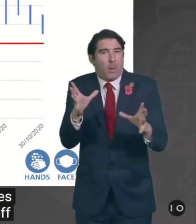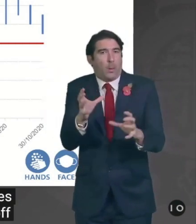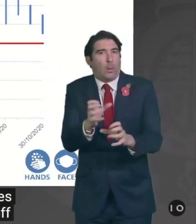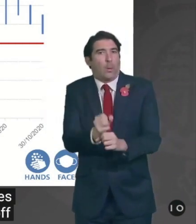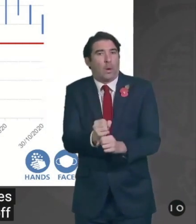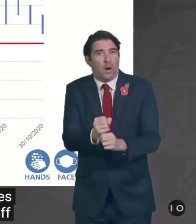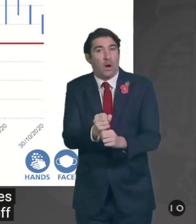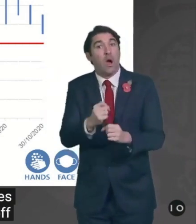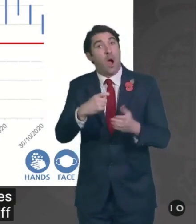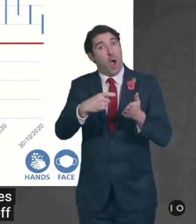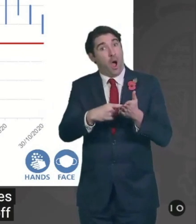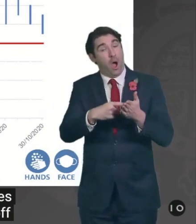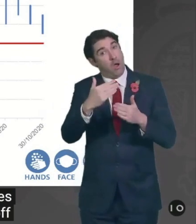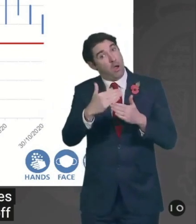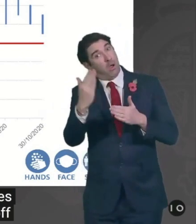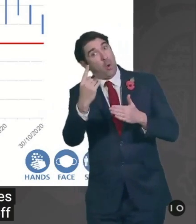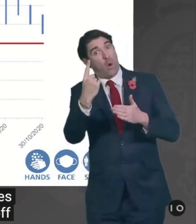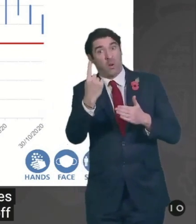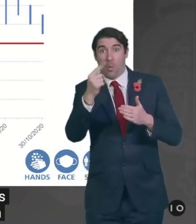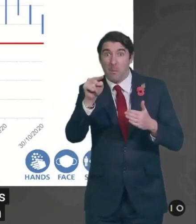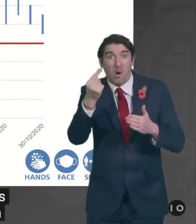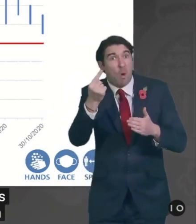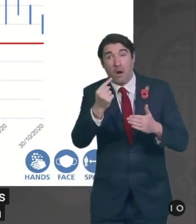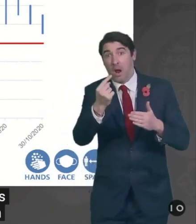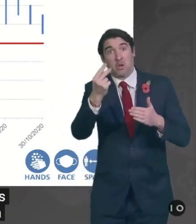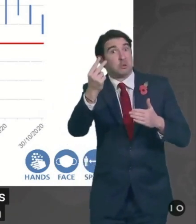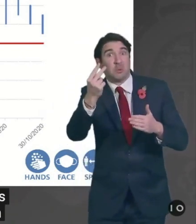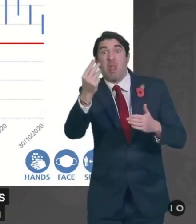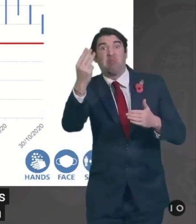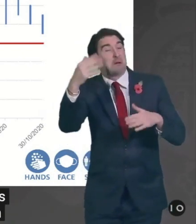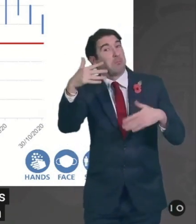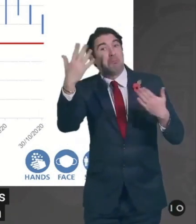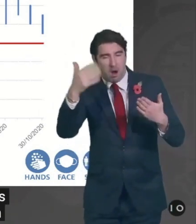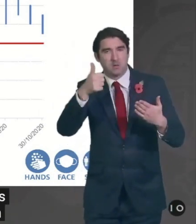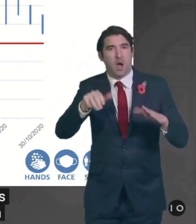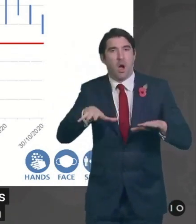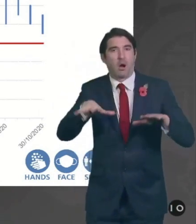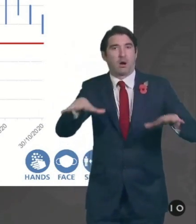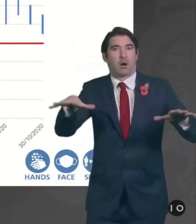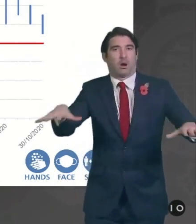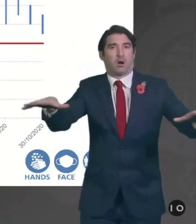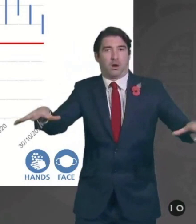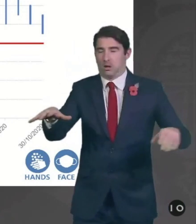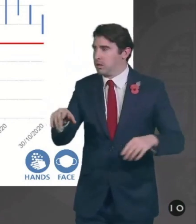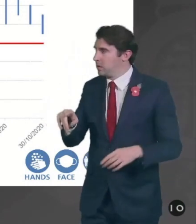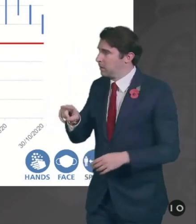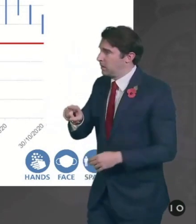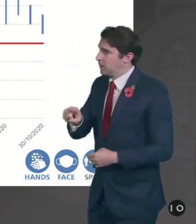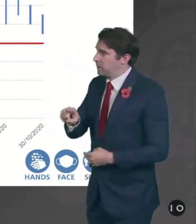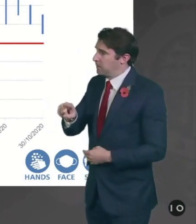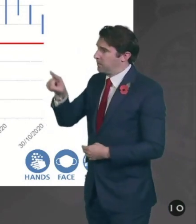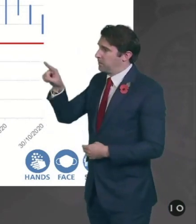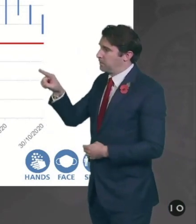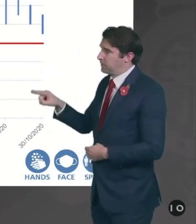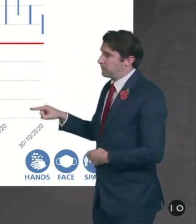have eased off perhaps the rate of growth, it's still growing. And that growth from a high baseline means numbers get very